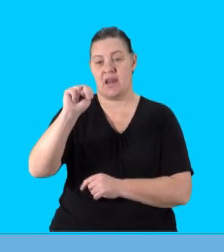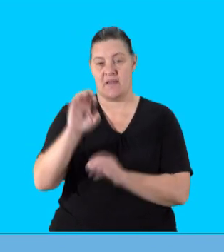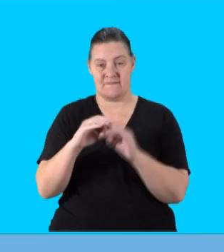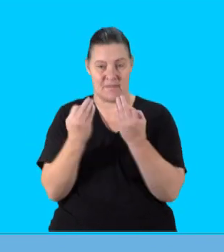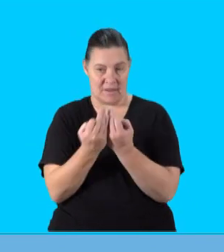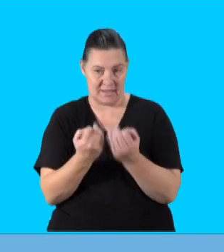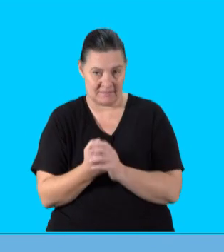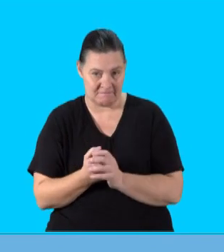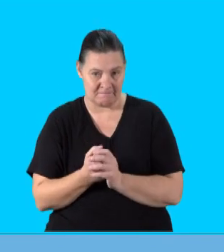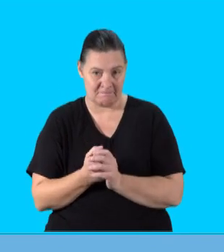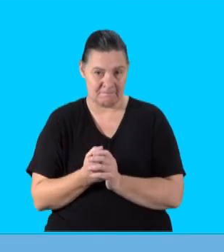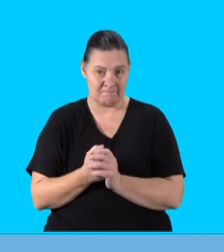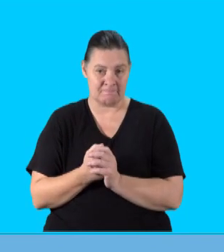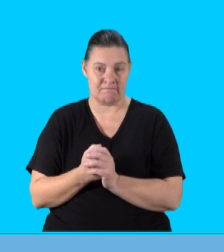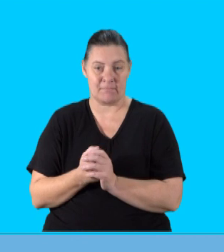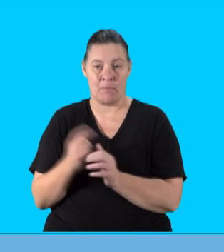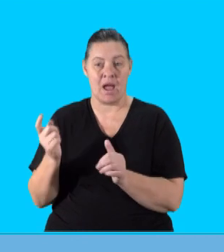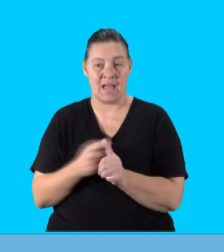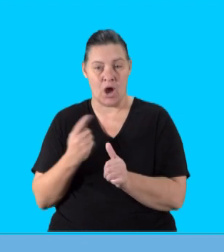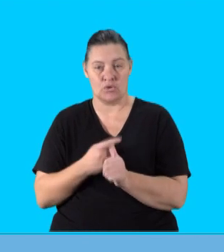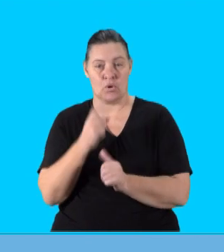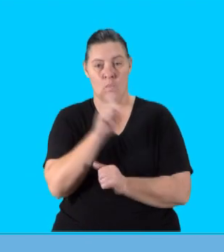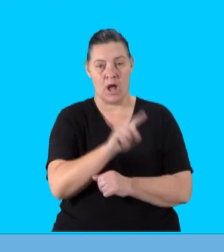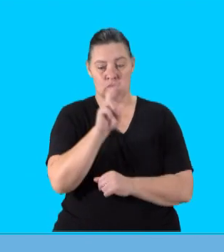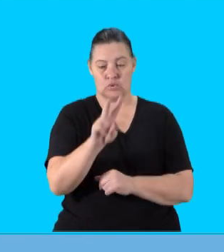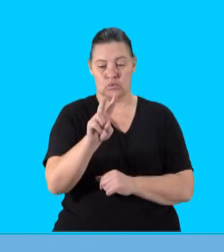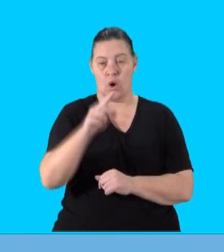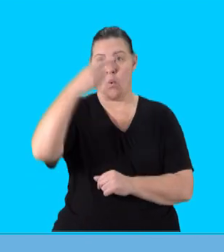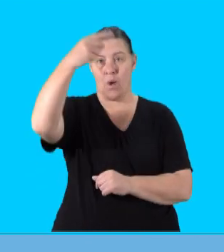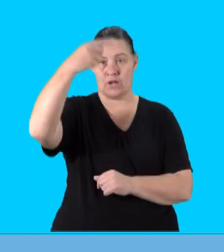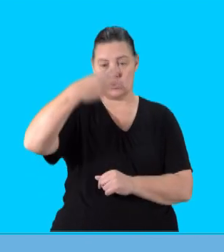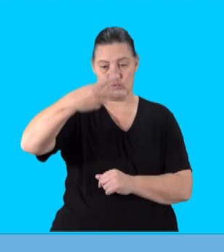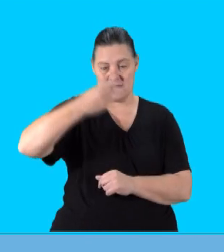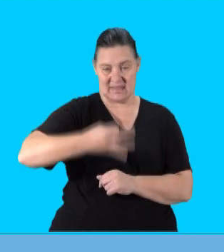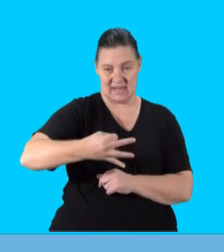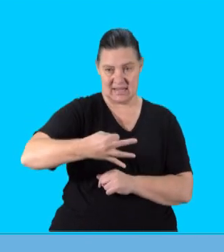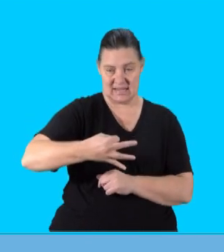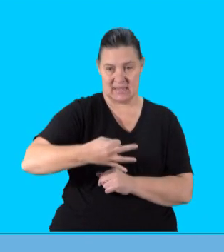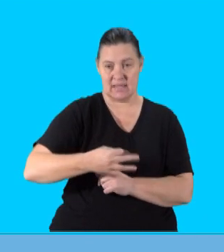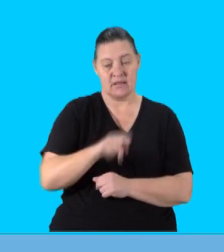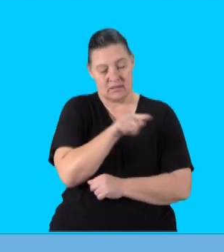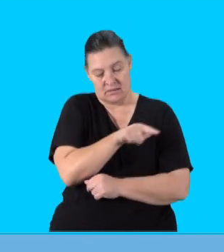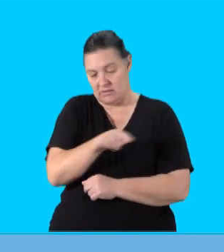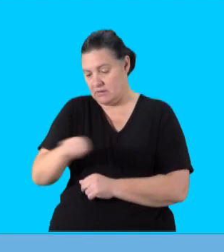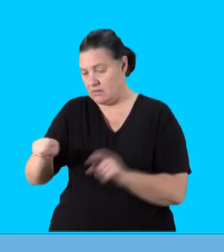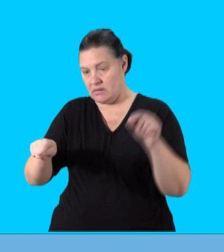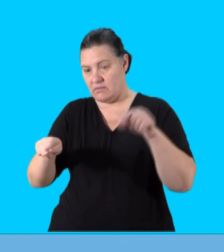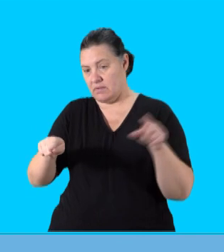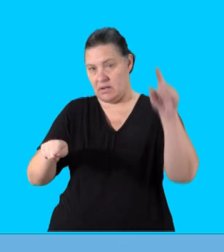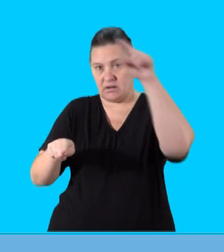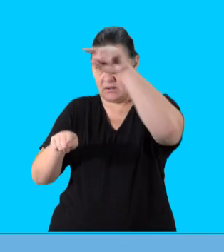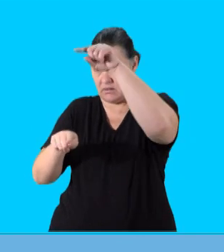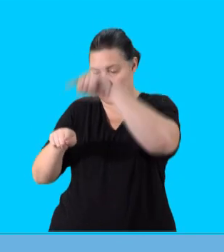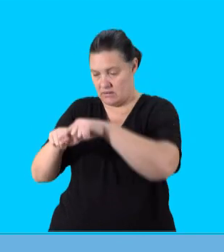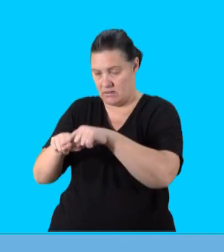So it's group 15 and period 3. We count 1, 2, 3. So when you go across, the element